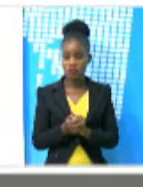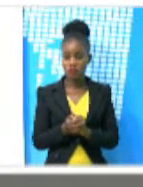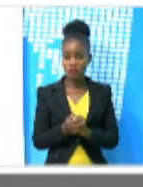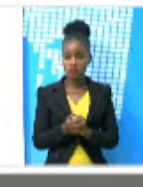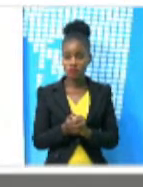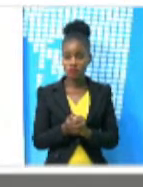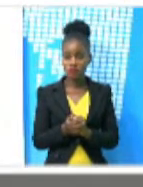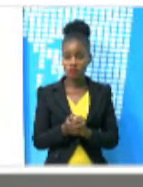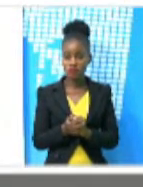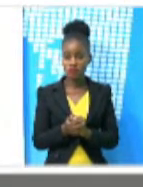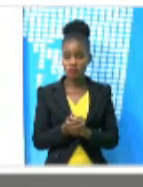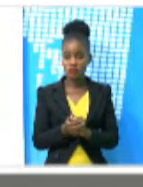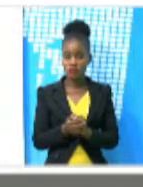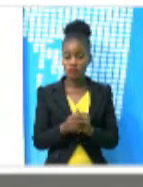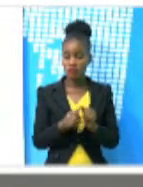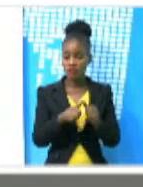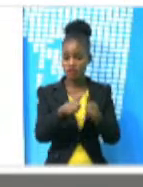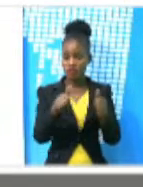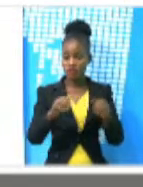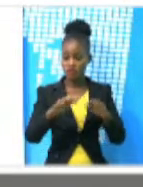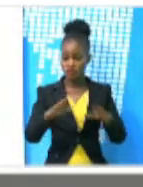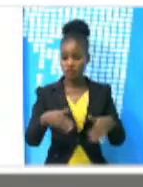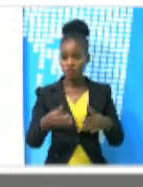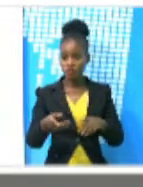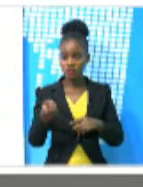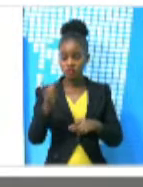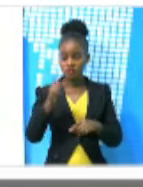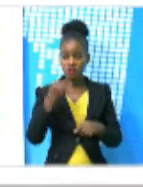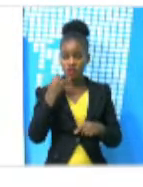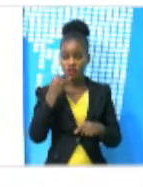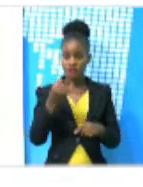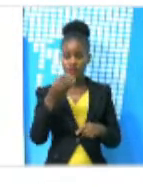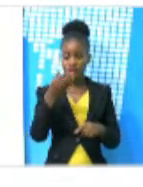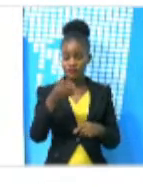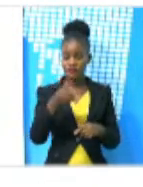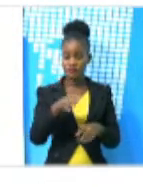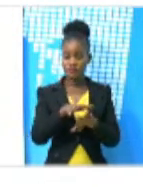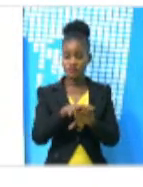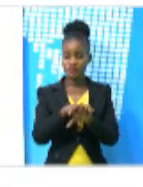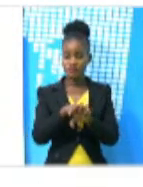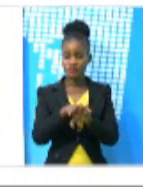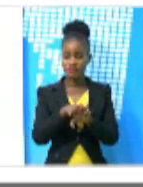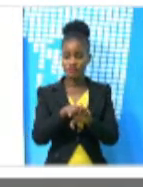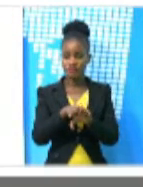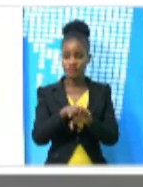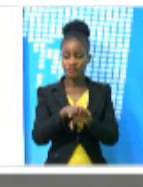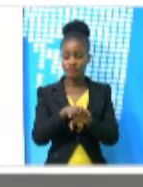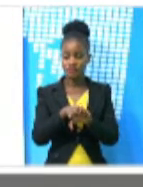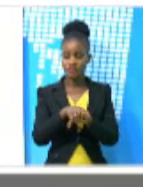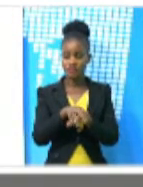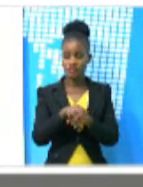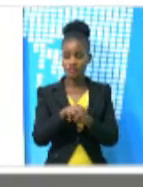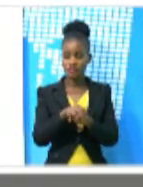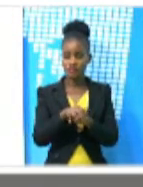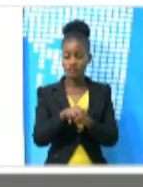to be corrected from that as well. How environmentally critical is the Kingfisher project?